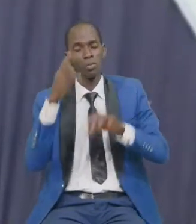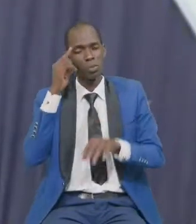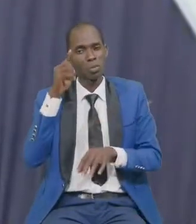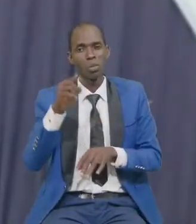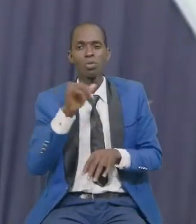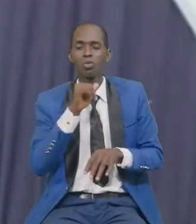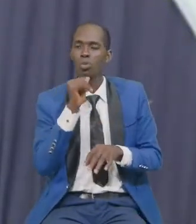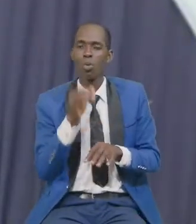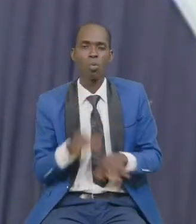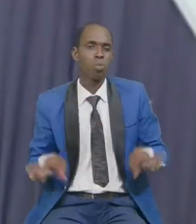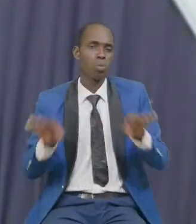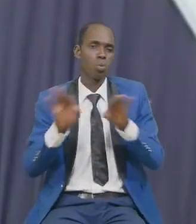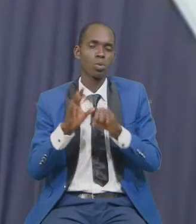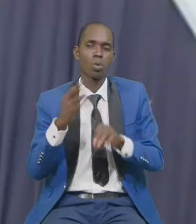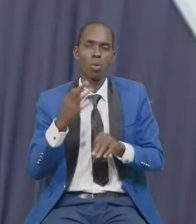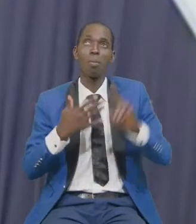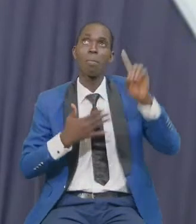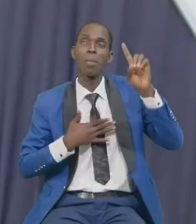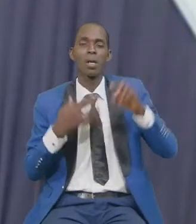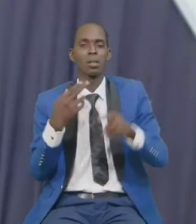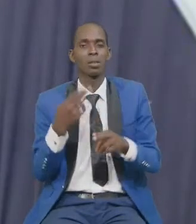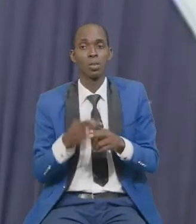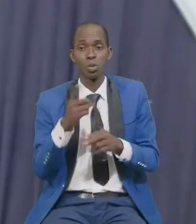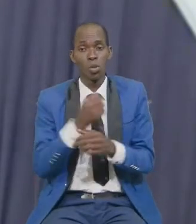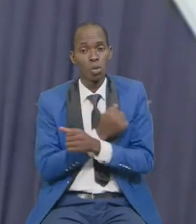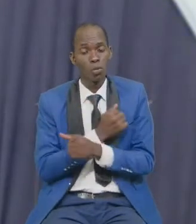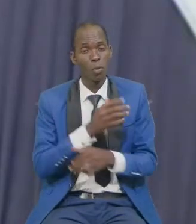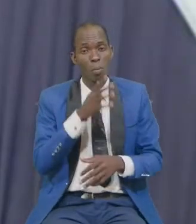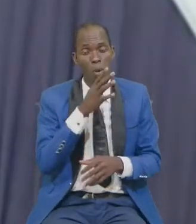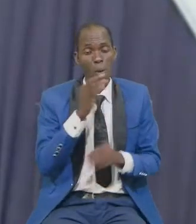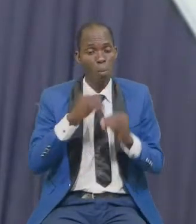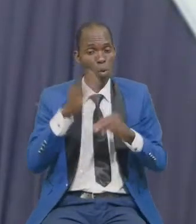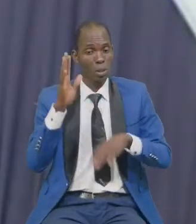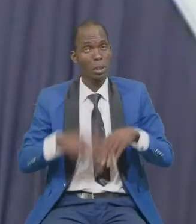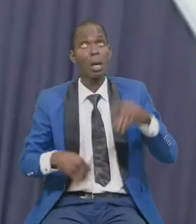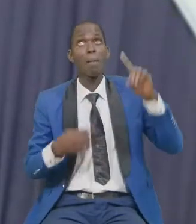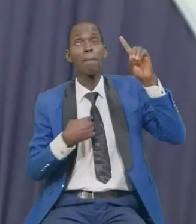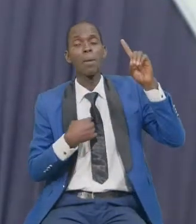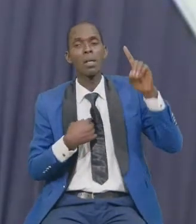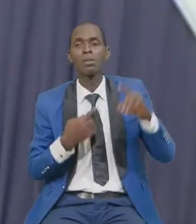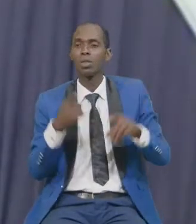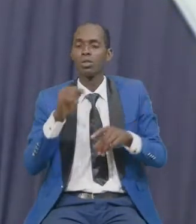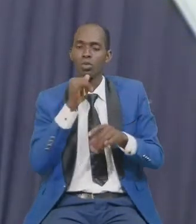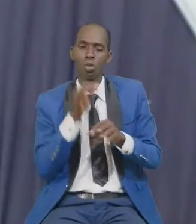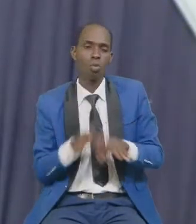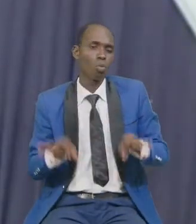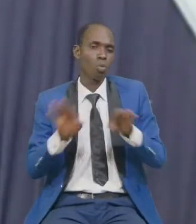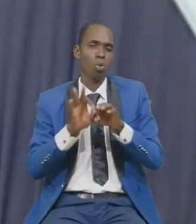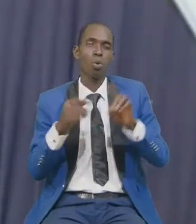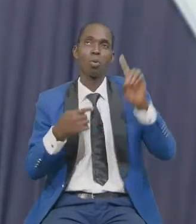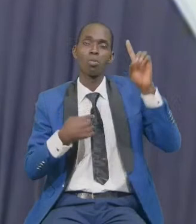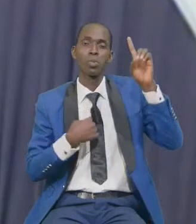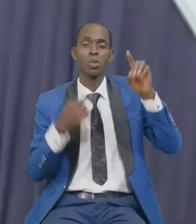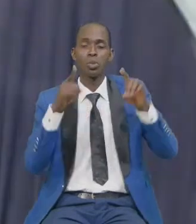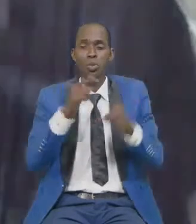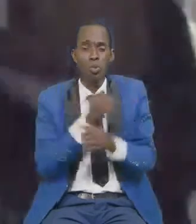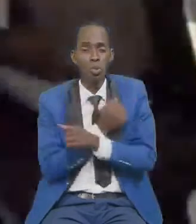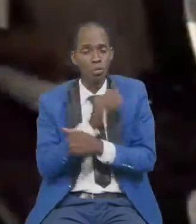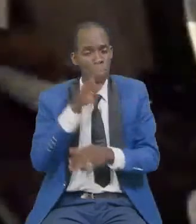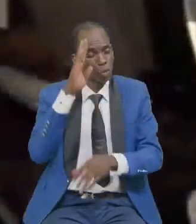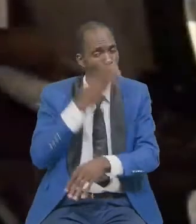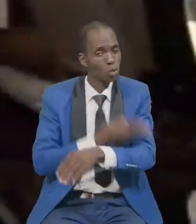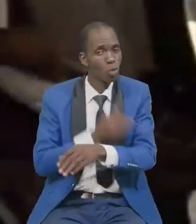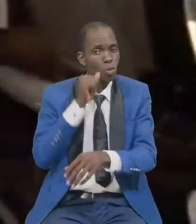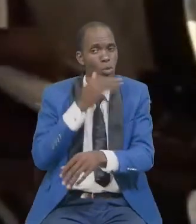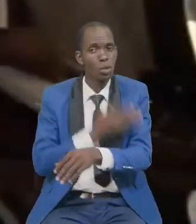mother more than me, you are not worthy of me. And you love your son, your daughter, who cannot bear anything for you.